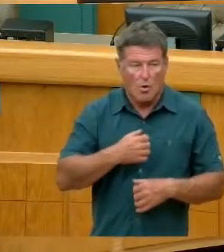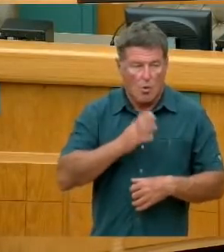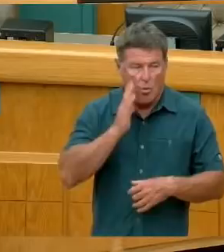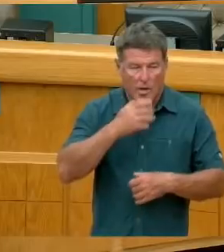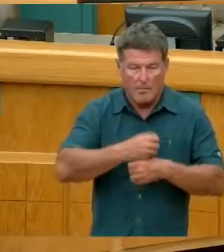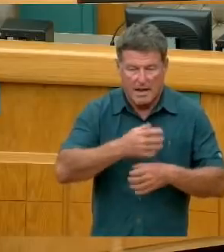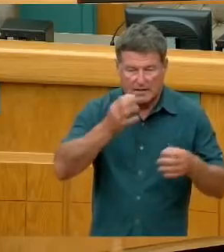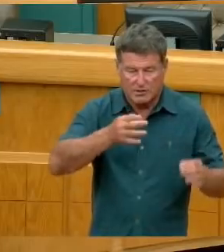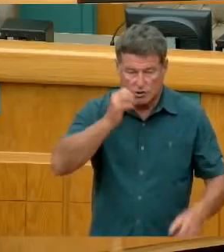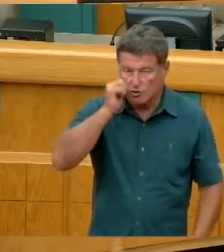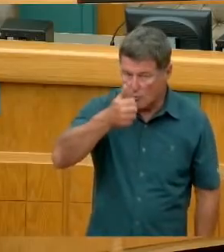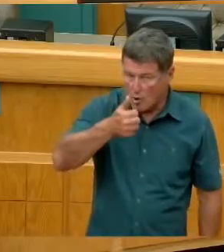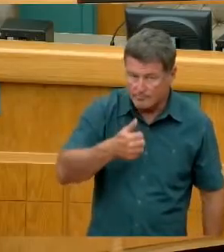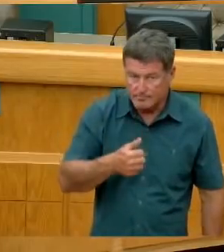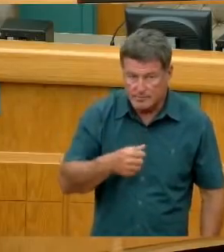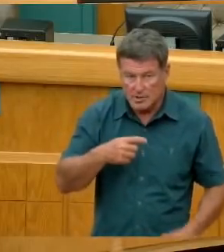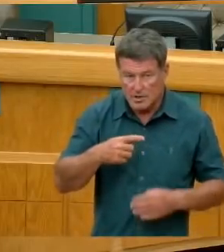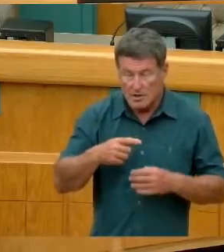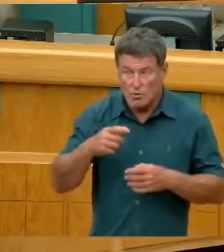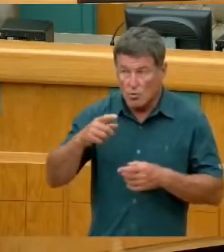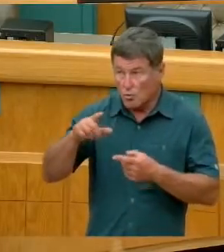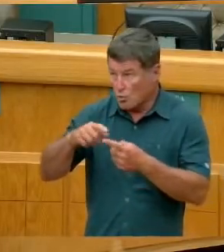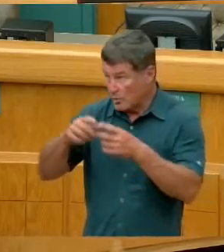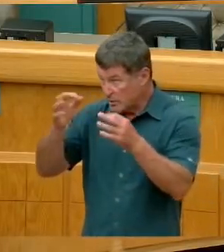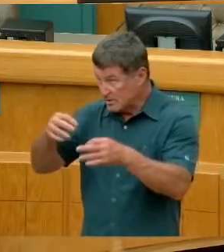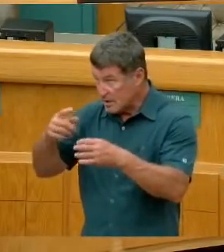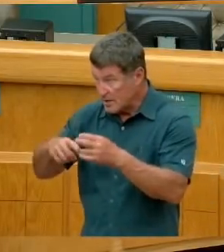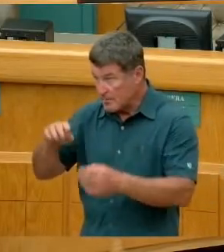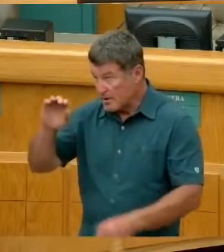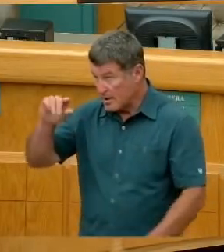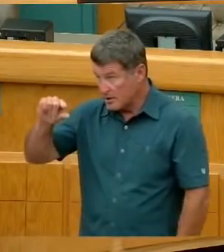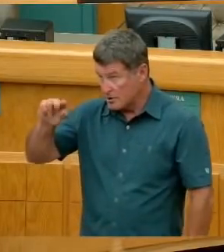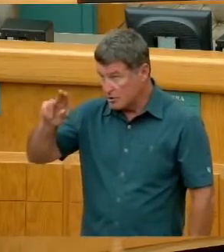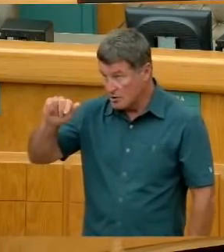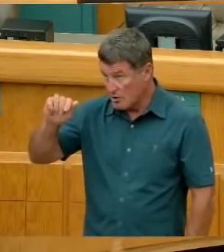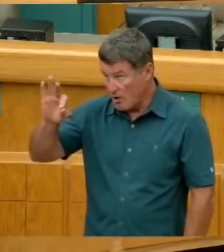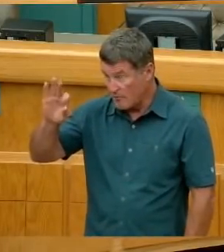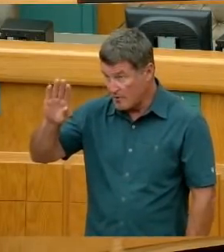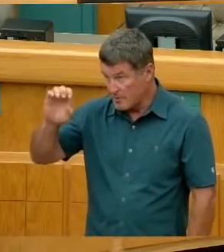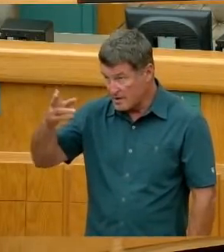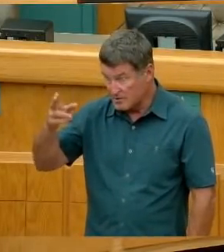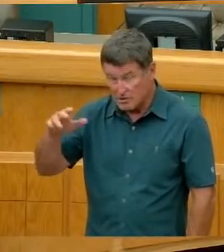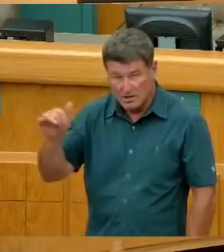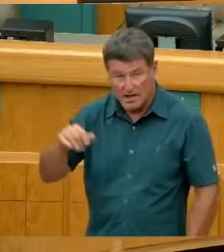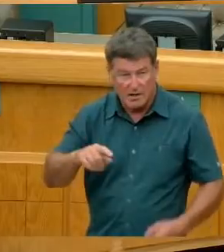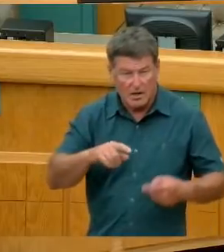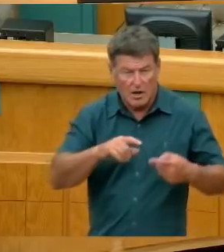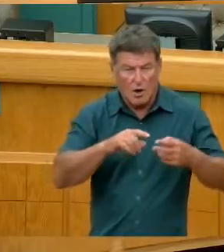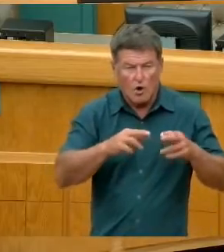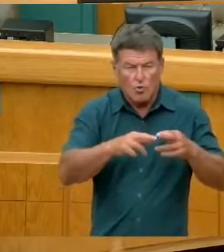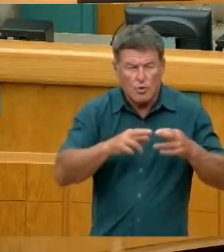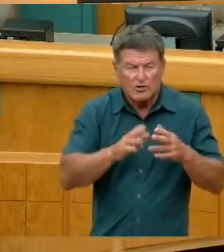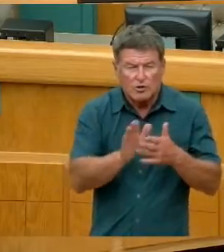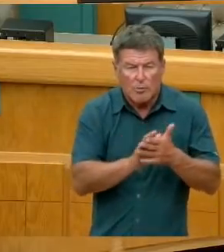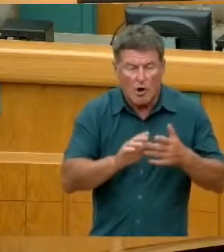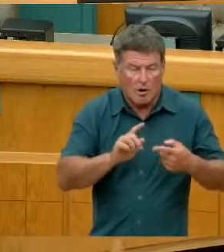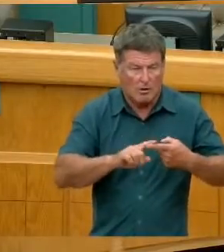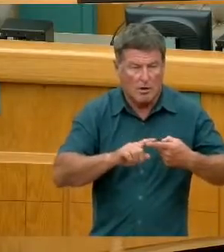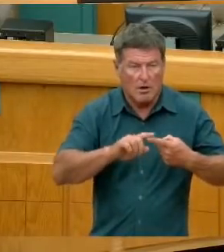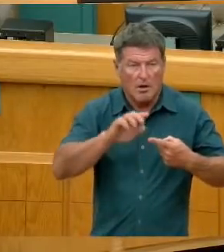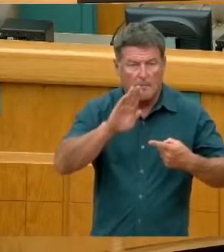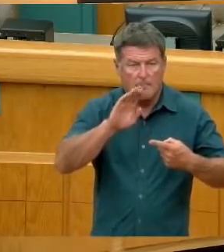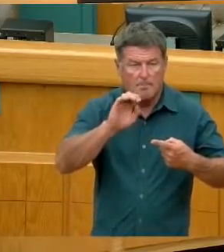and that decision will be made tomorrow when we make the decision on the Gulf beaches. So regional parks like Bill